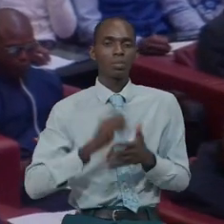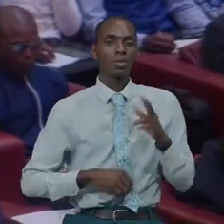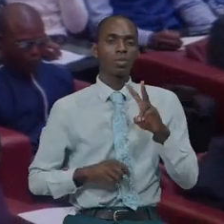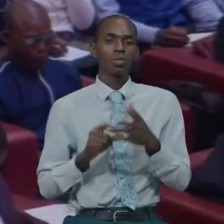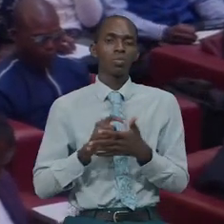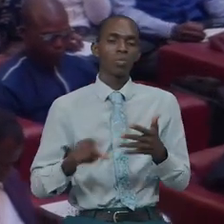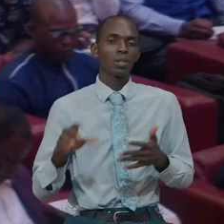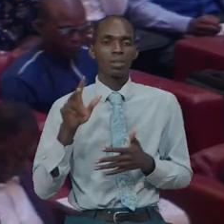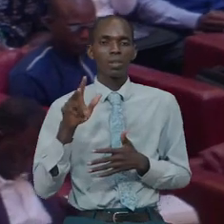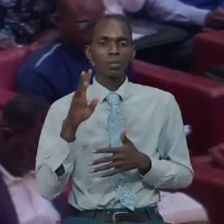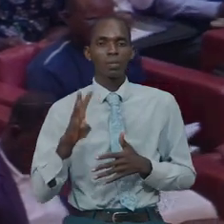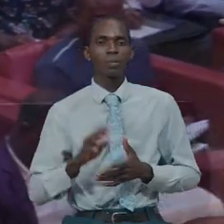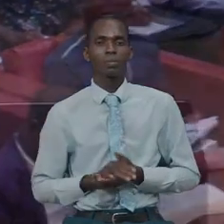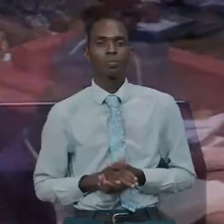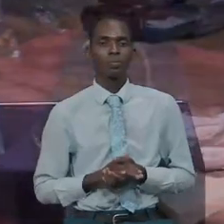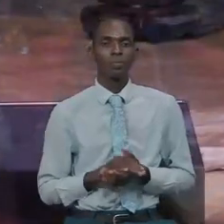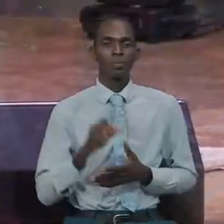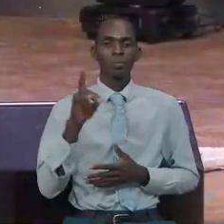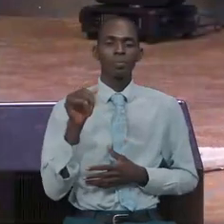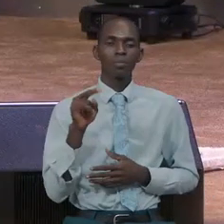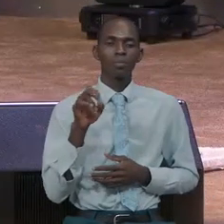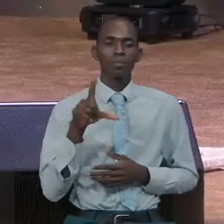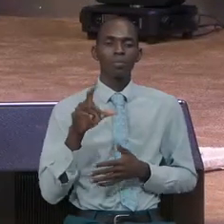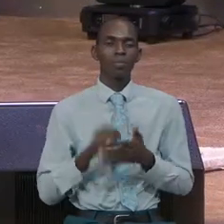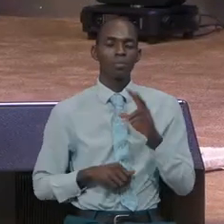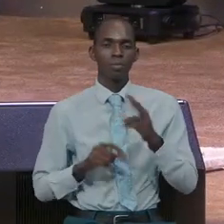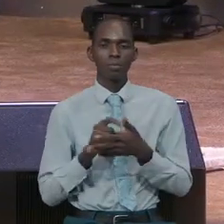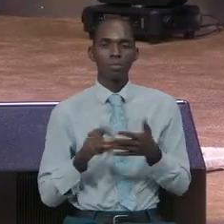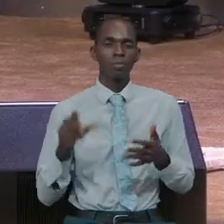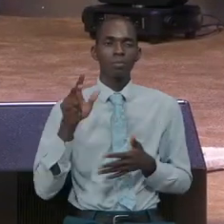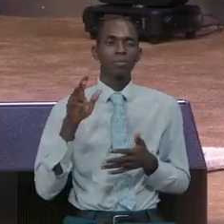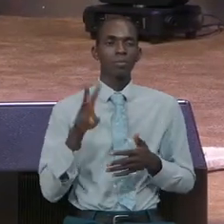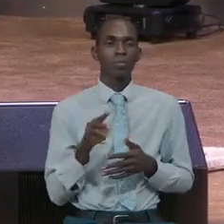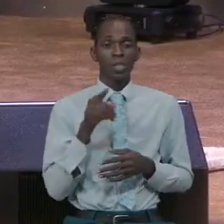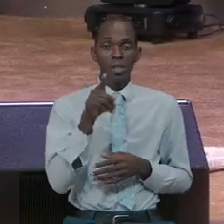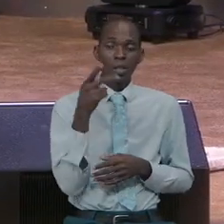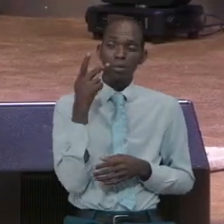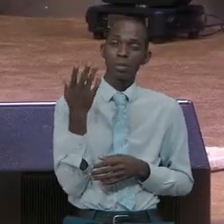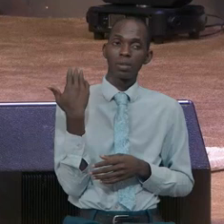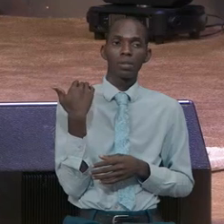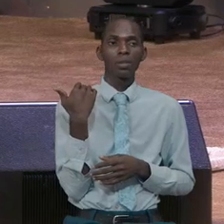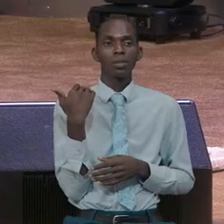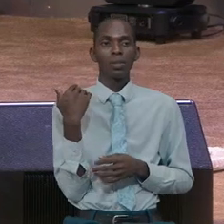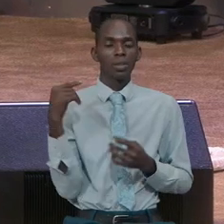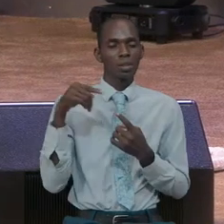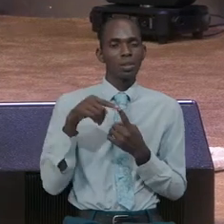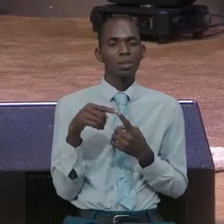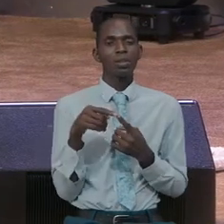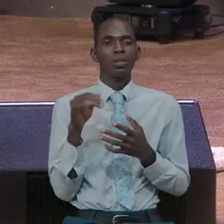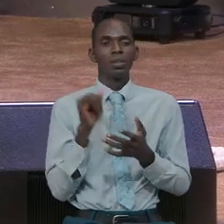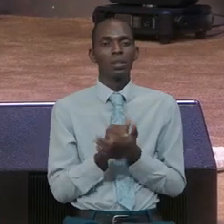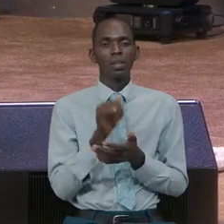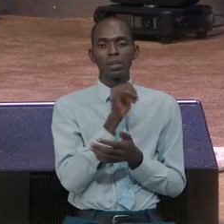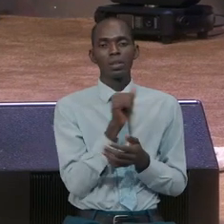34, Daniel chapter 2, verse 34, thou sawest till that a